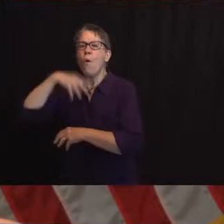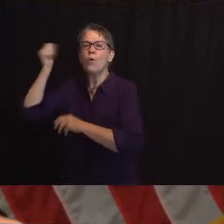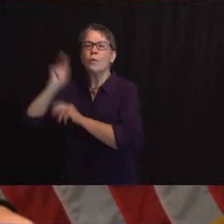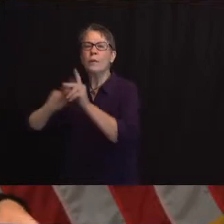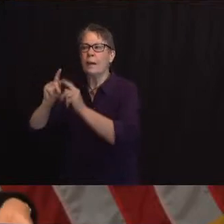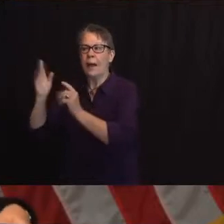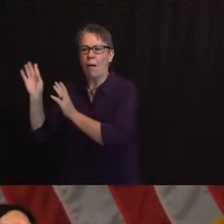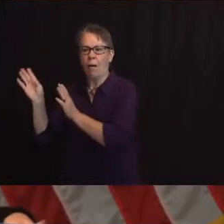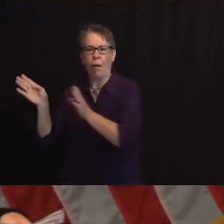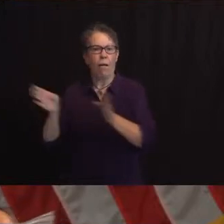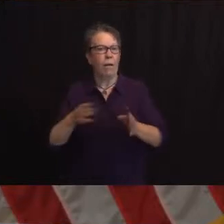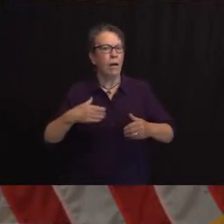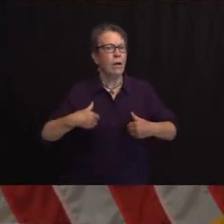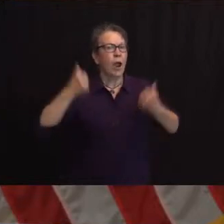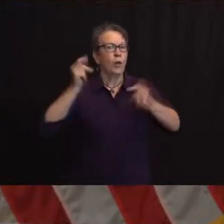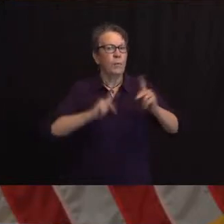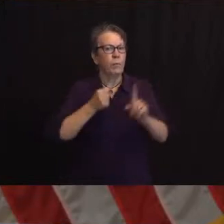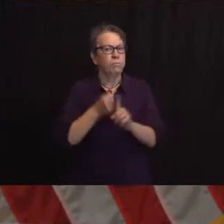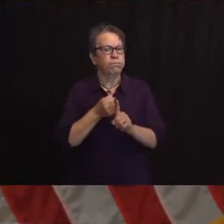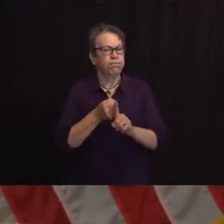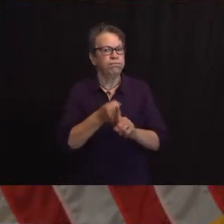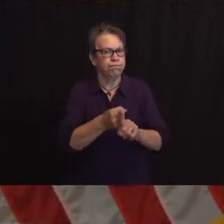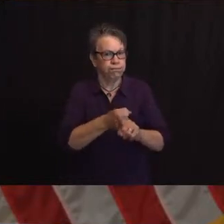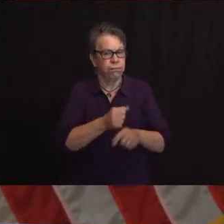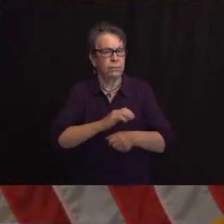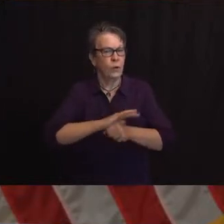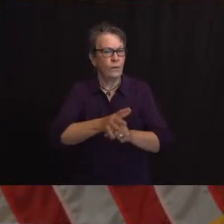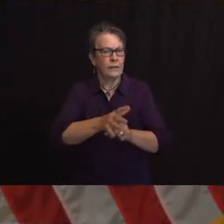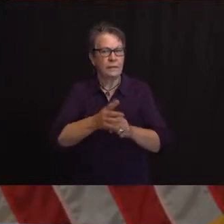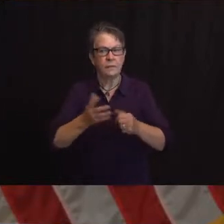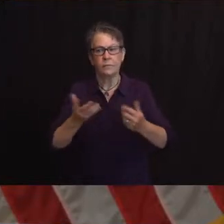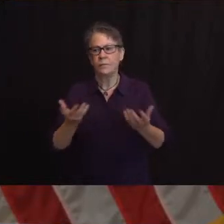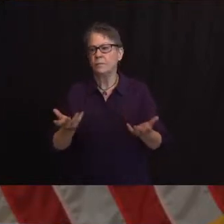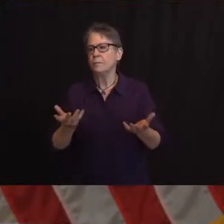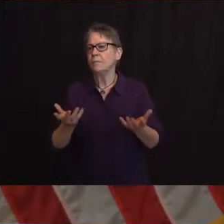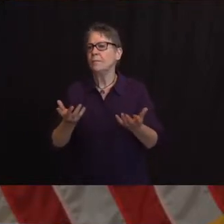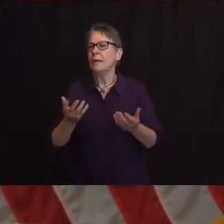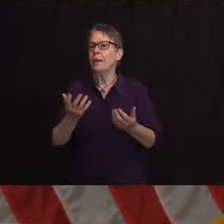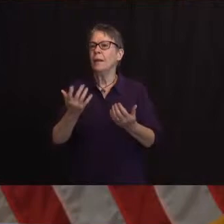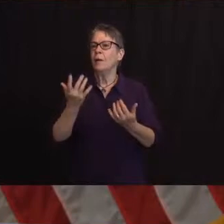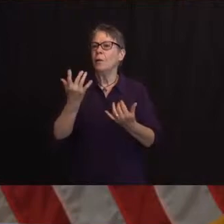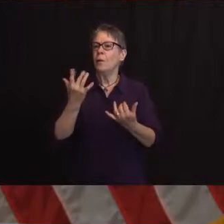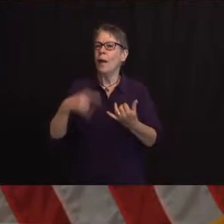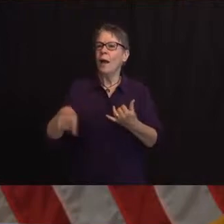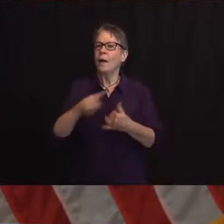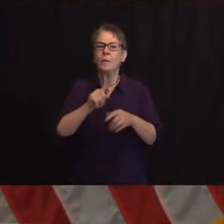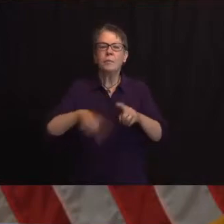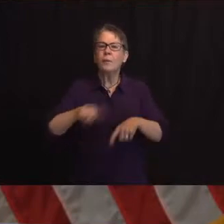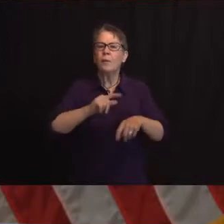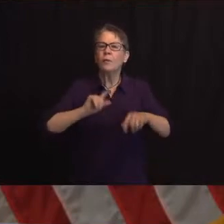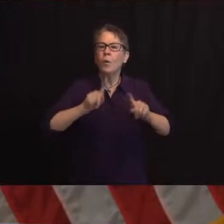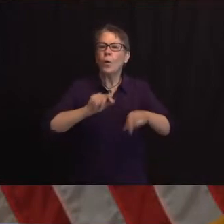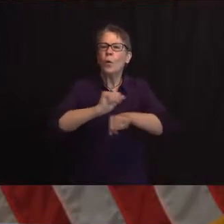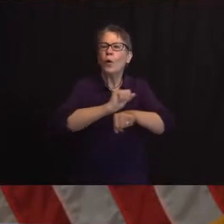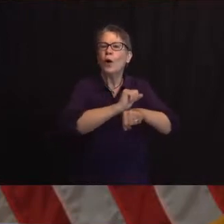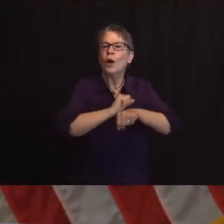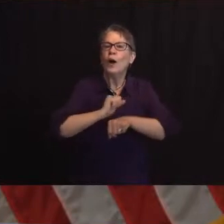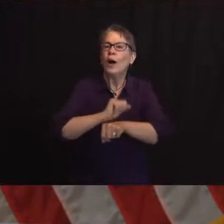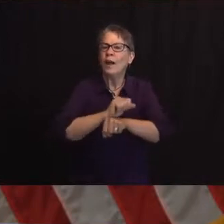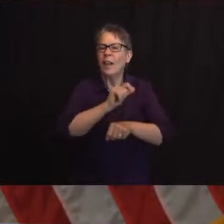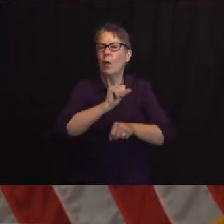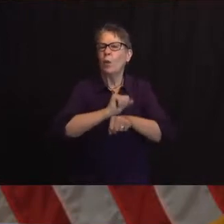of the cases that we're seeing right now in those, working age category. As far as the variants are